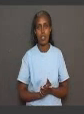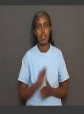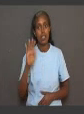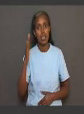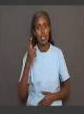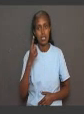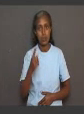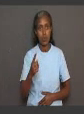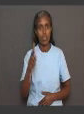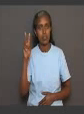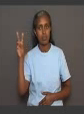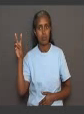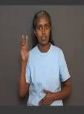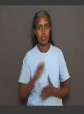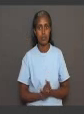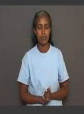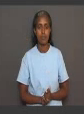one seen here.